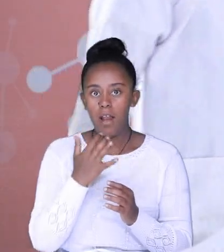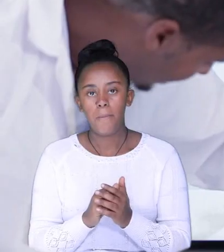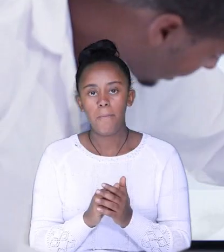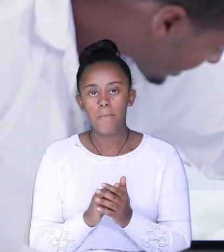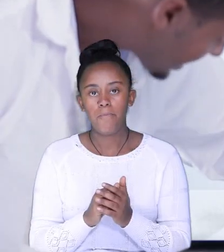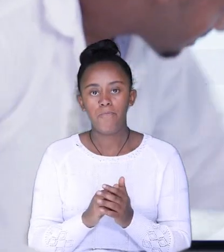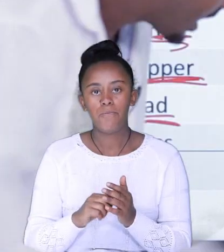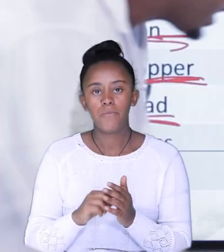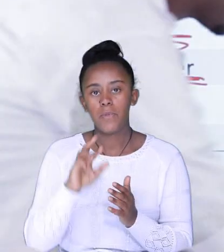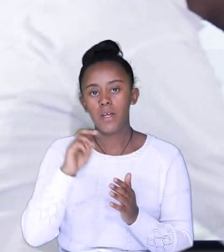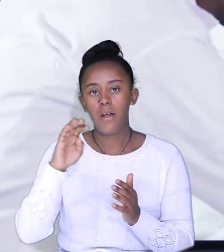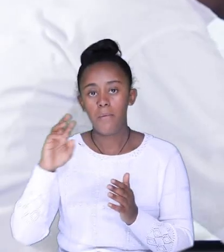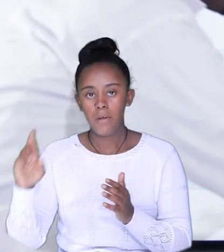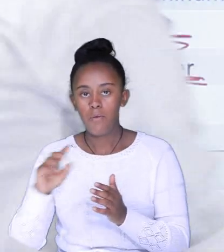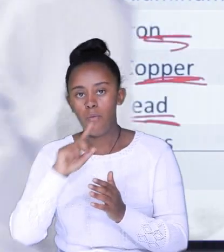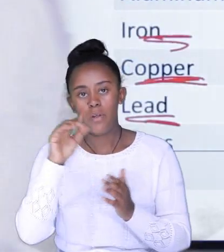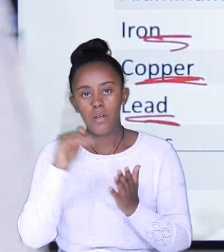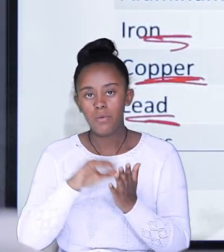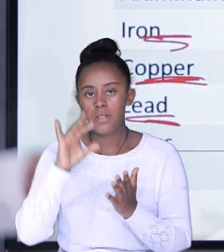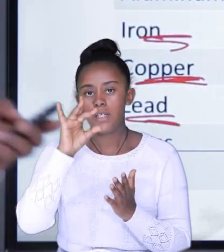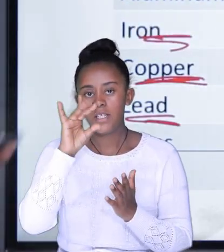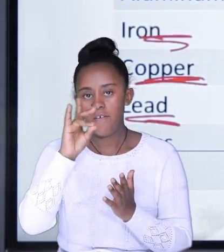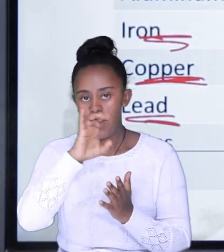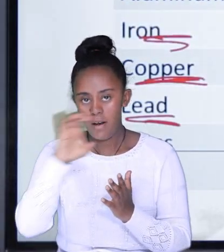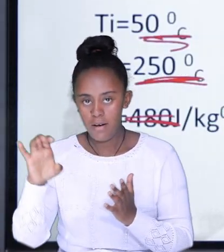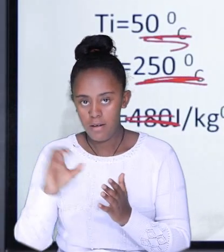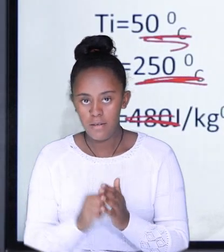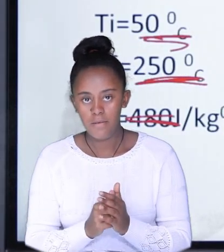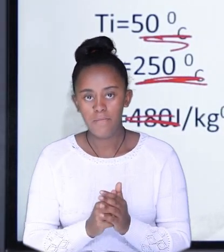rubber 1700.